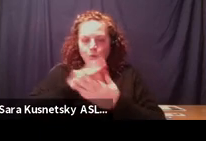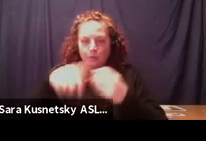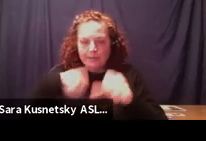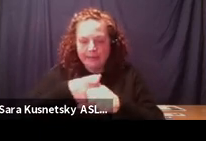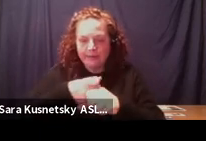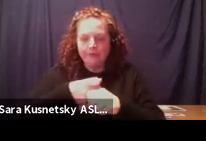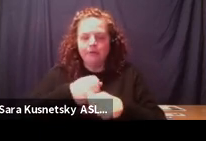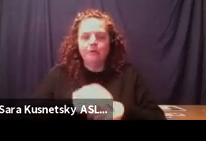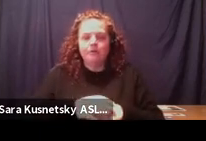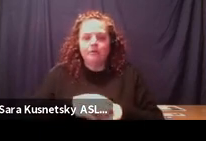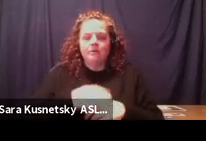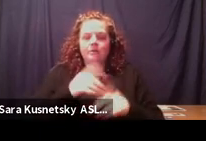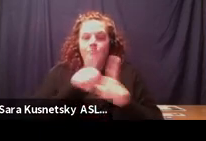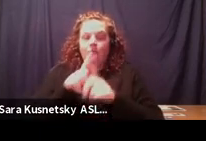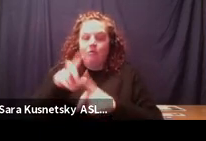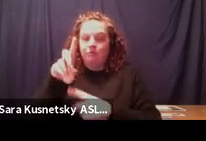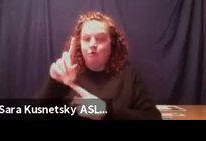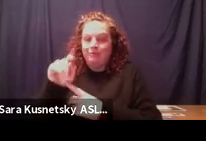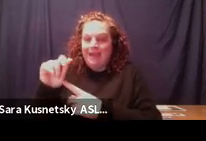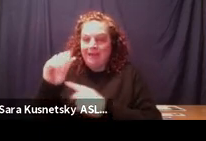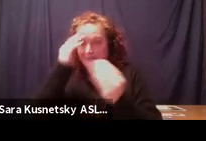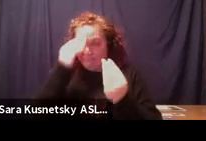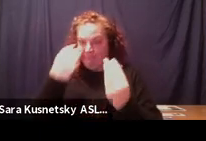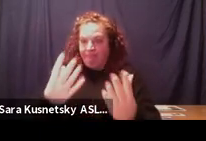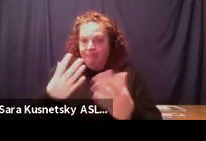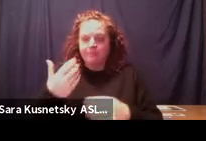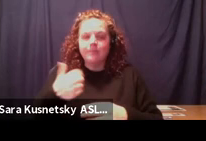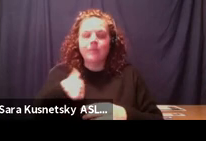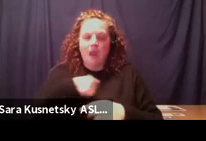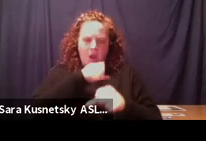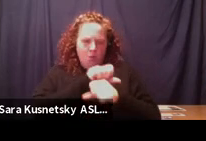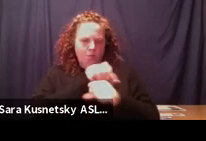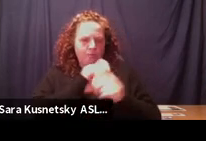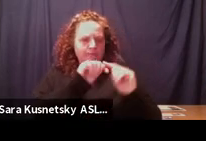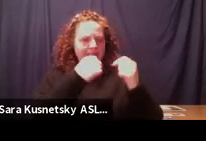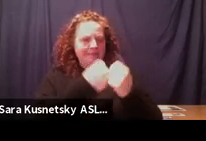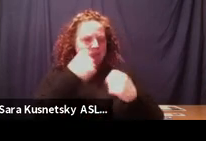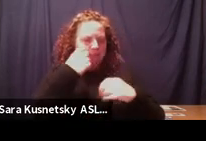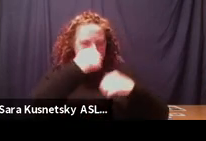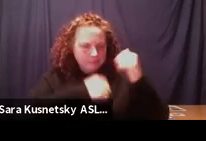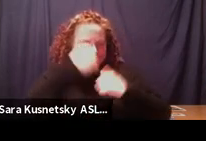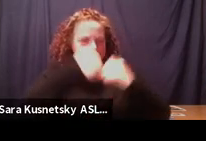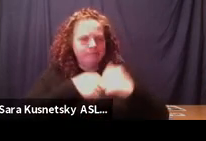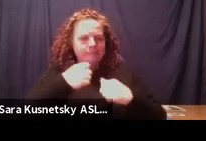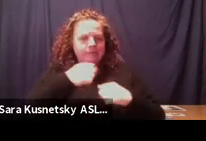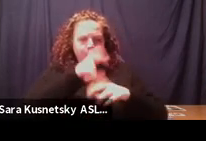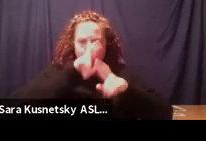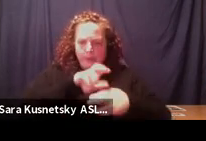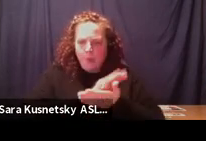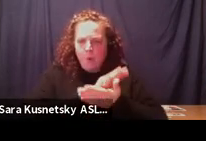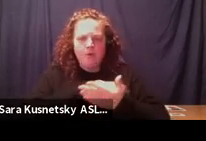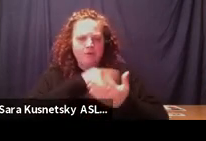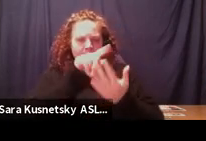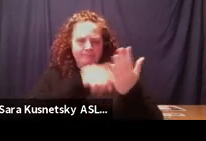start off with a couple of data highlights. As you know, I've worked with my team to restructure my superintendent's report based on our